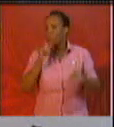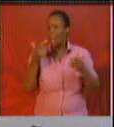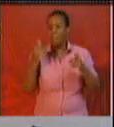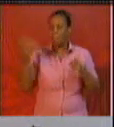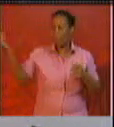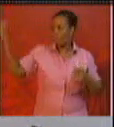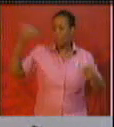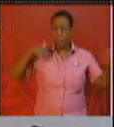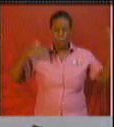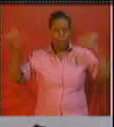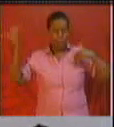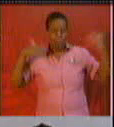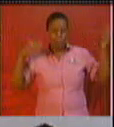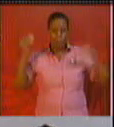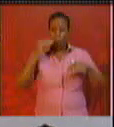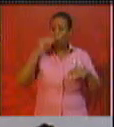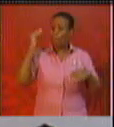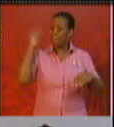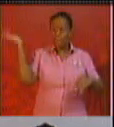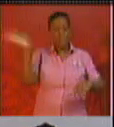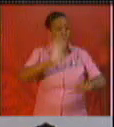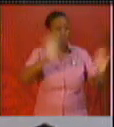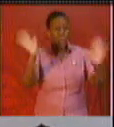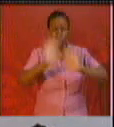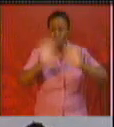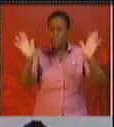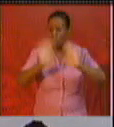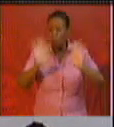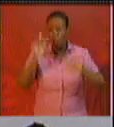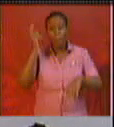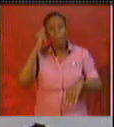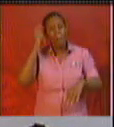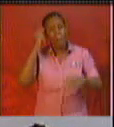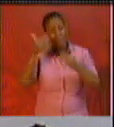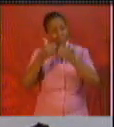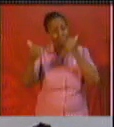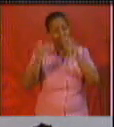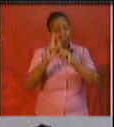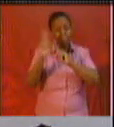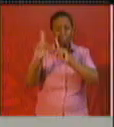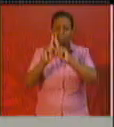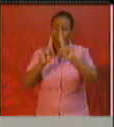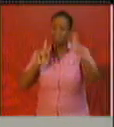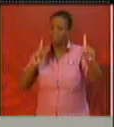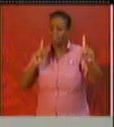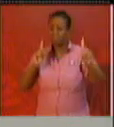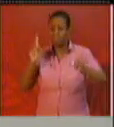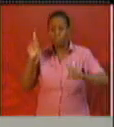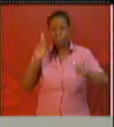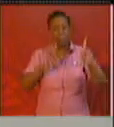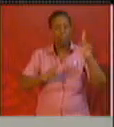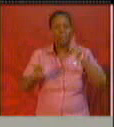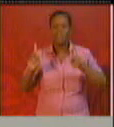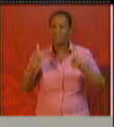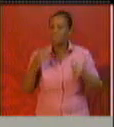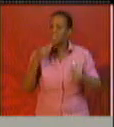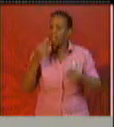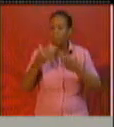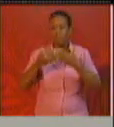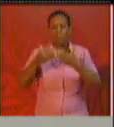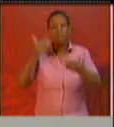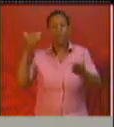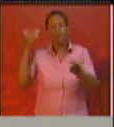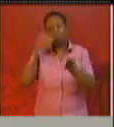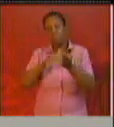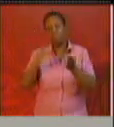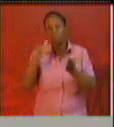to keep the spacing between persons, as we've constantly reiterated, to keep the space between persons